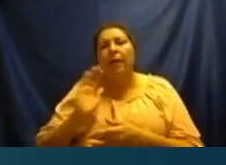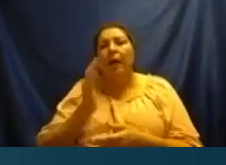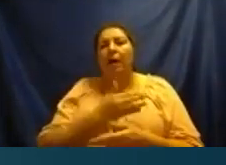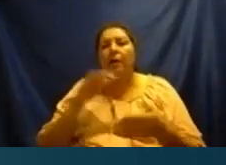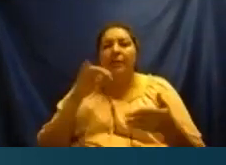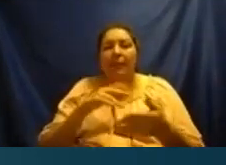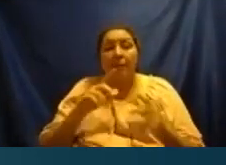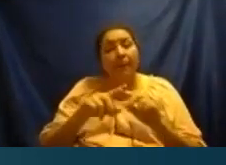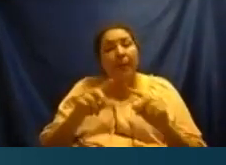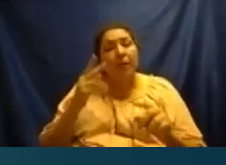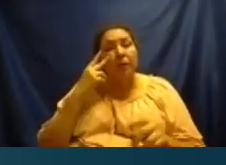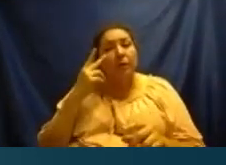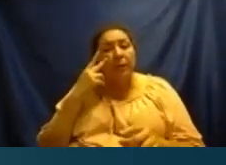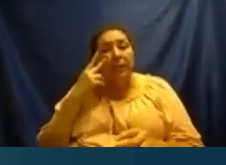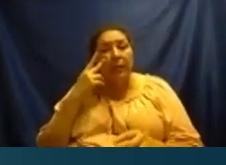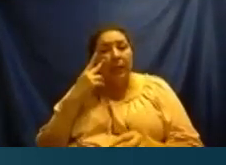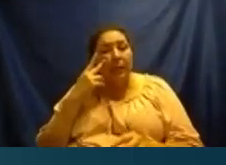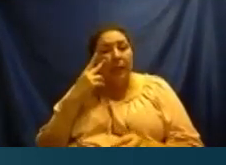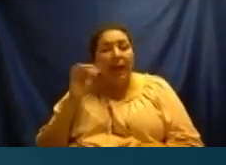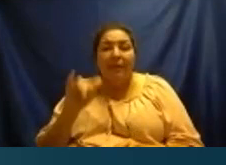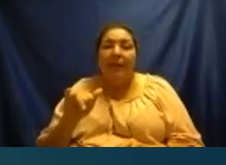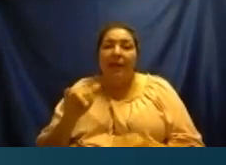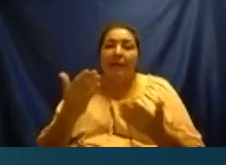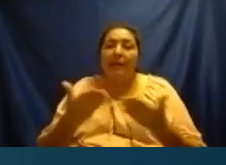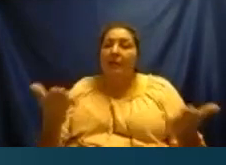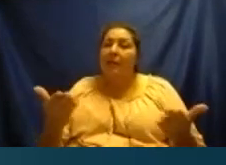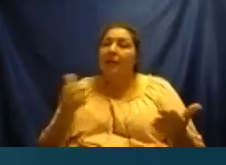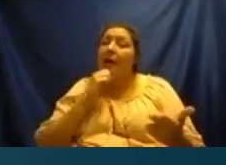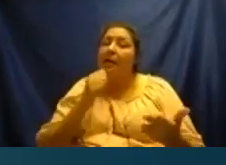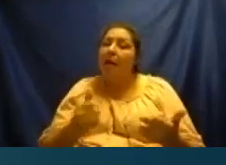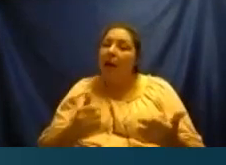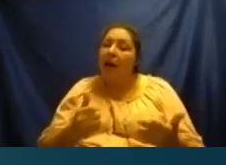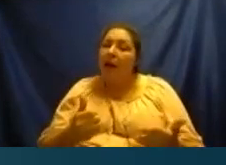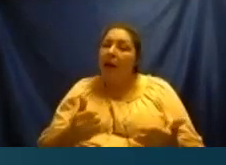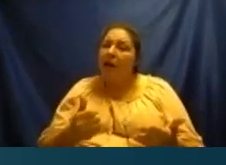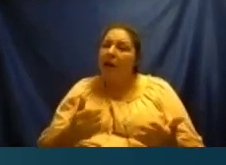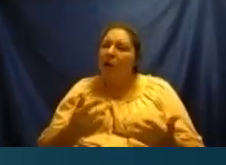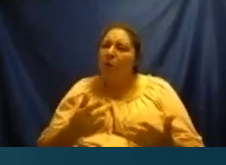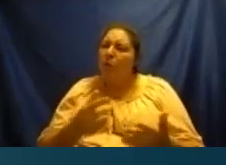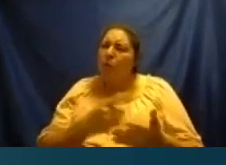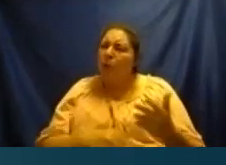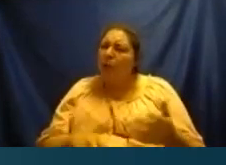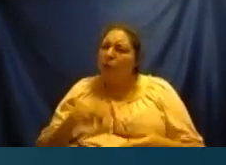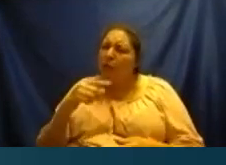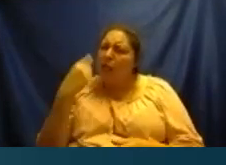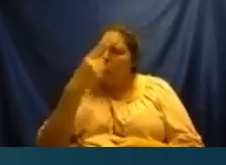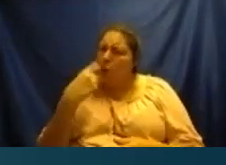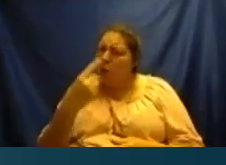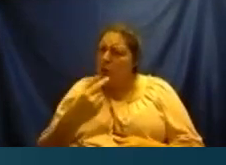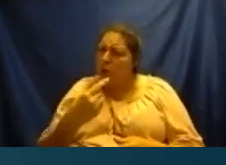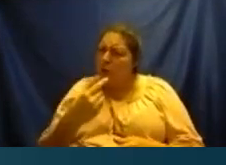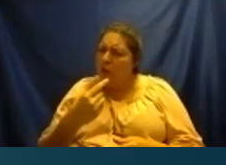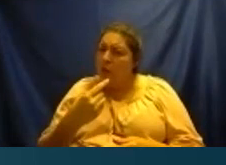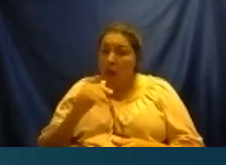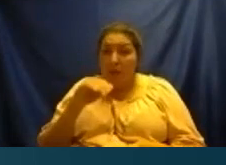But you see here that things aren't what they appear to be. These daughters-in-law should have